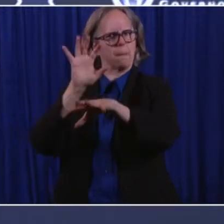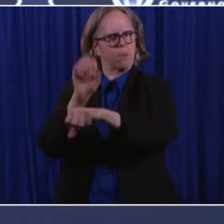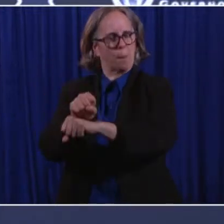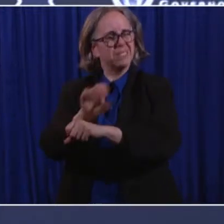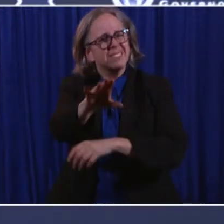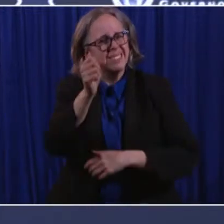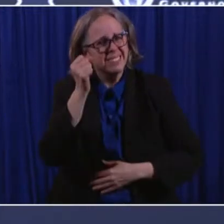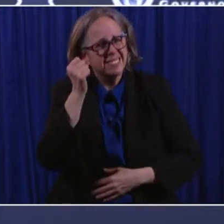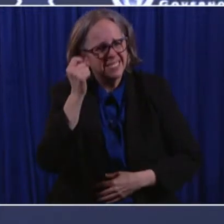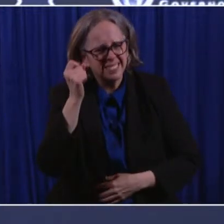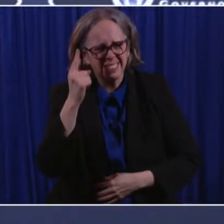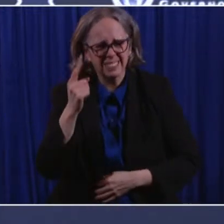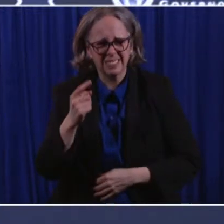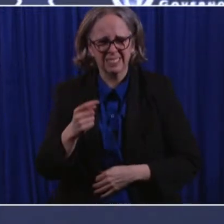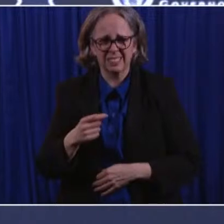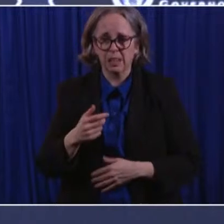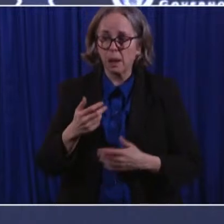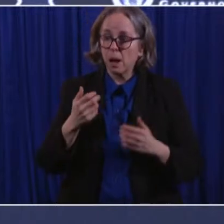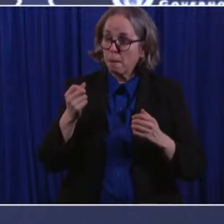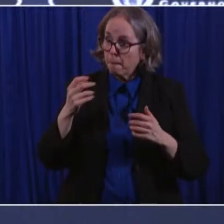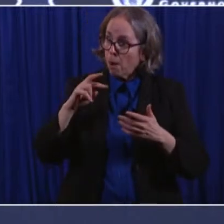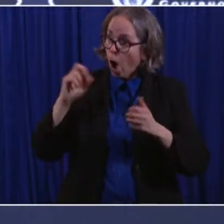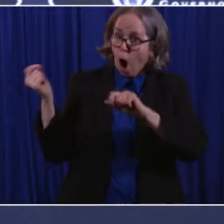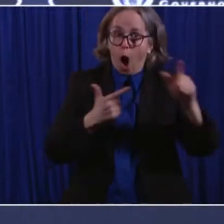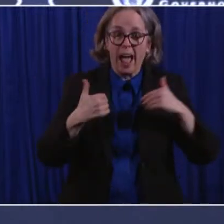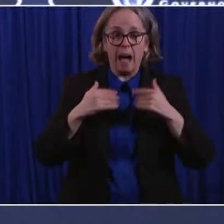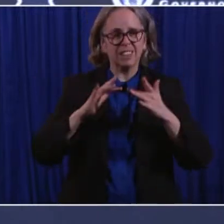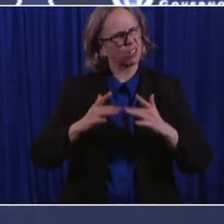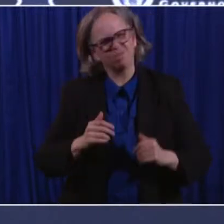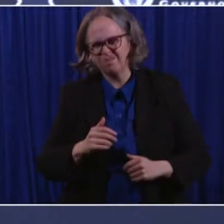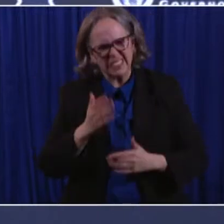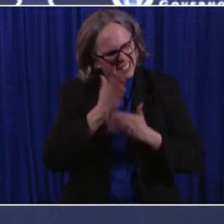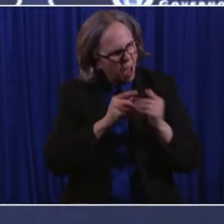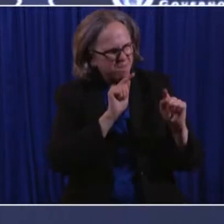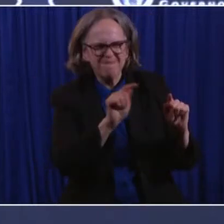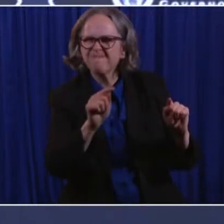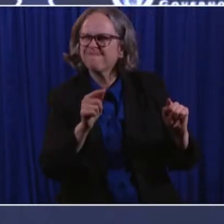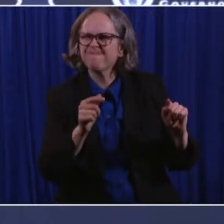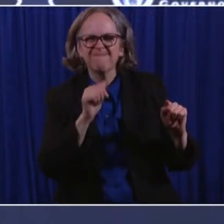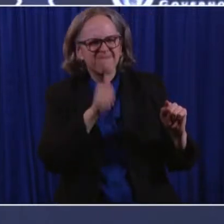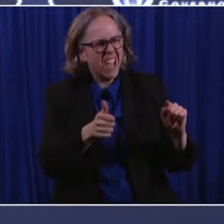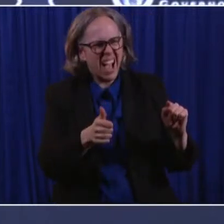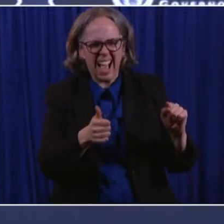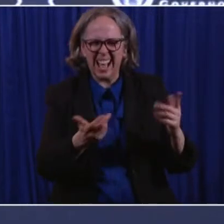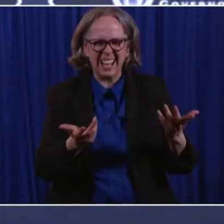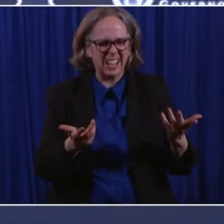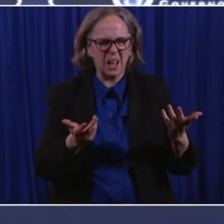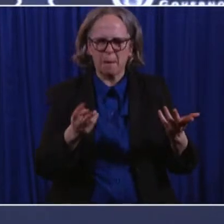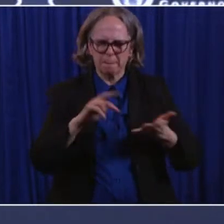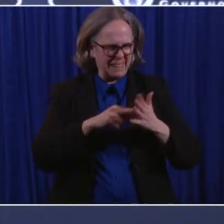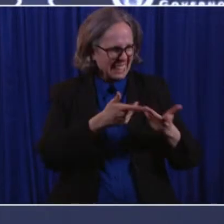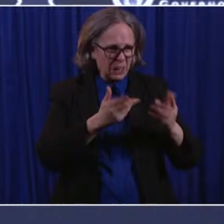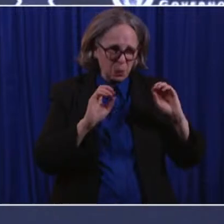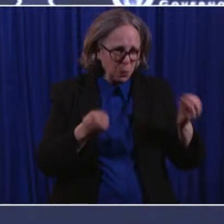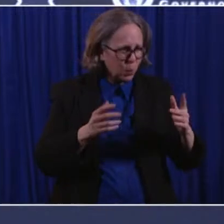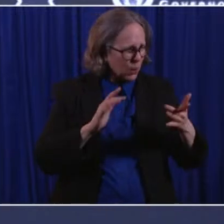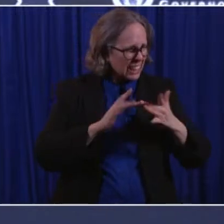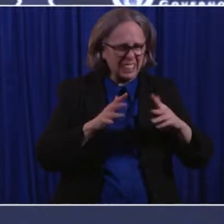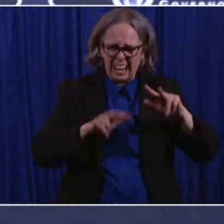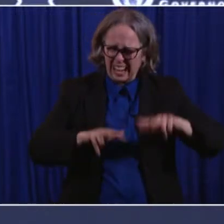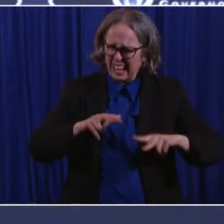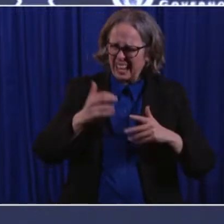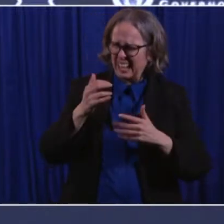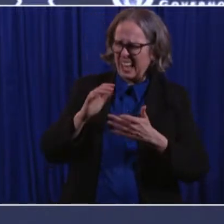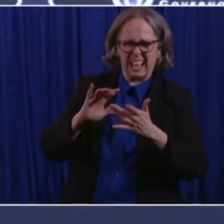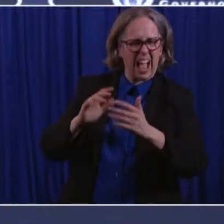internet or has an easy time navigating the web. To make things easier, we've added staff to our Department of Health COVID